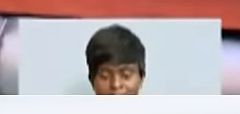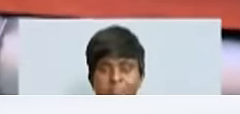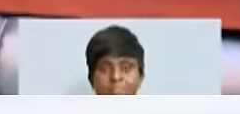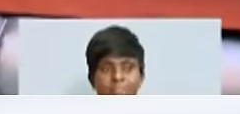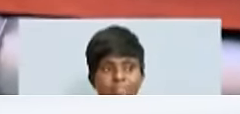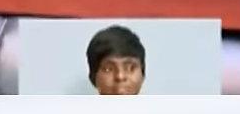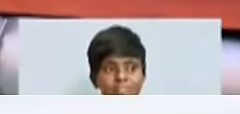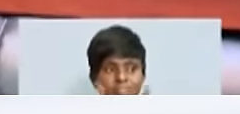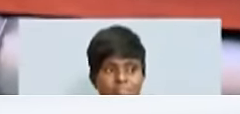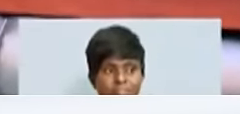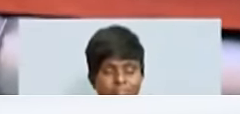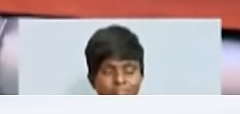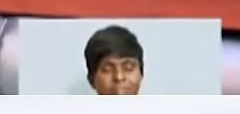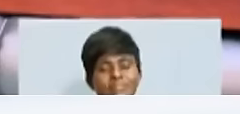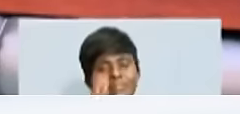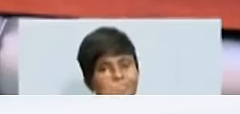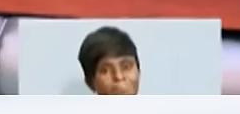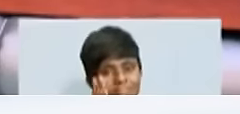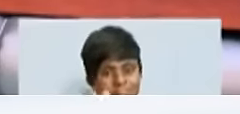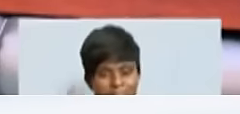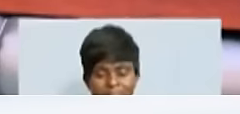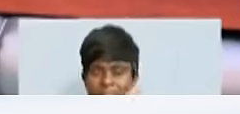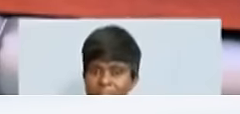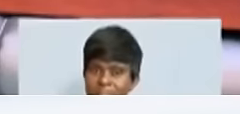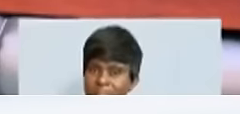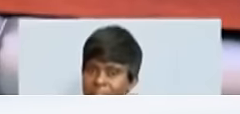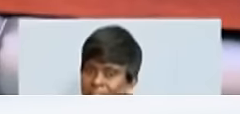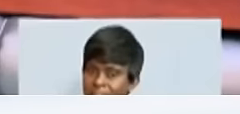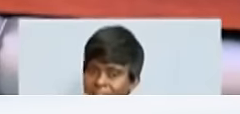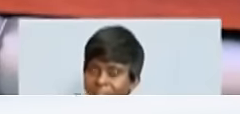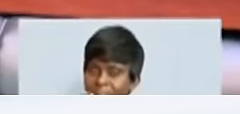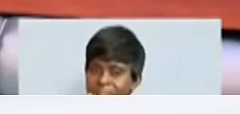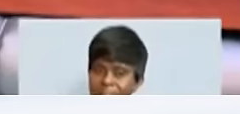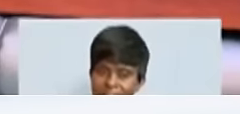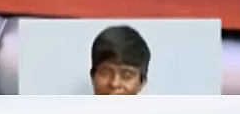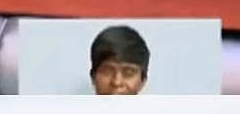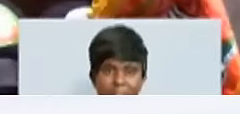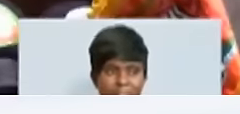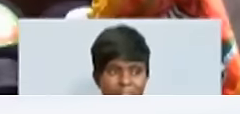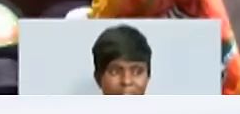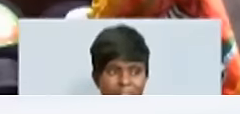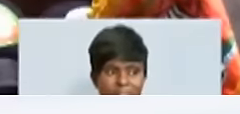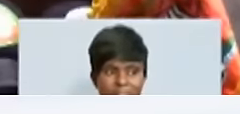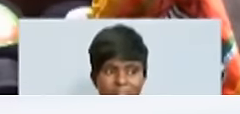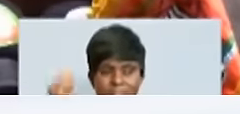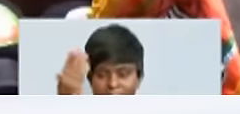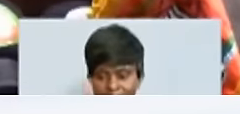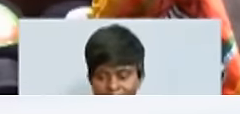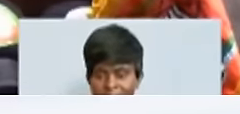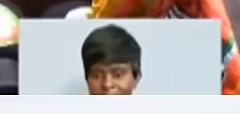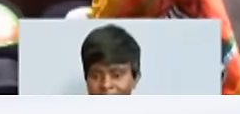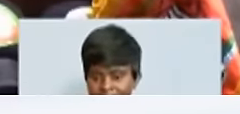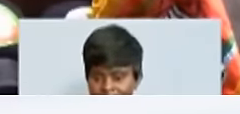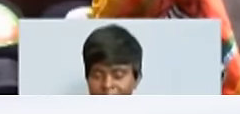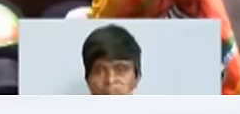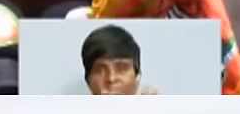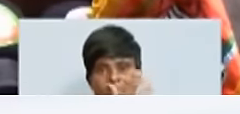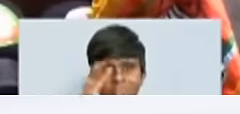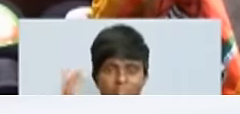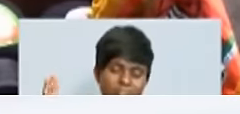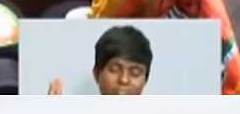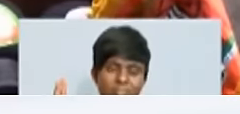our citizens to desist from the habit of destroying nature, grass, trees.